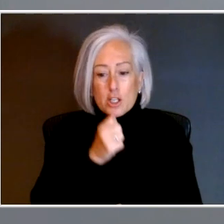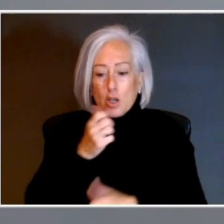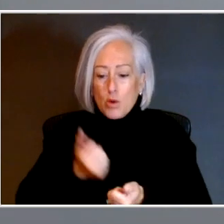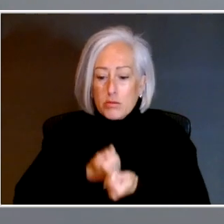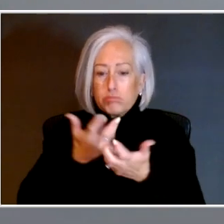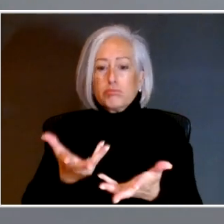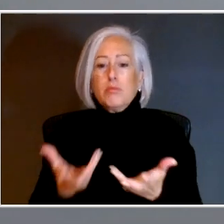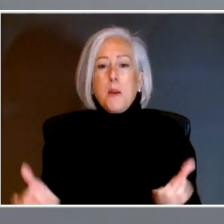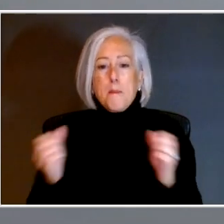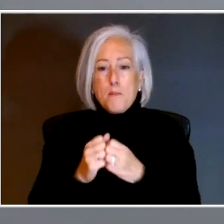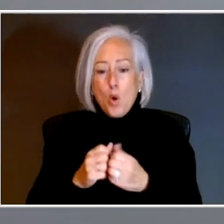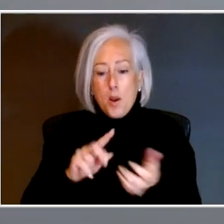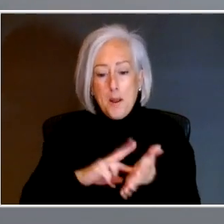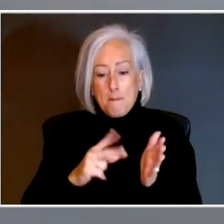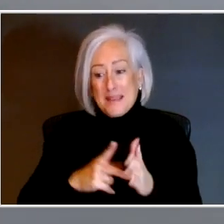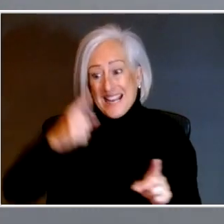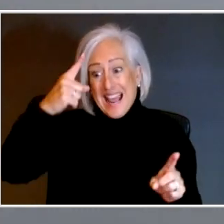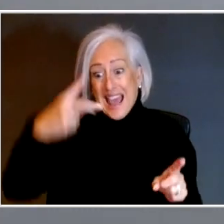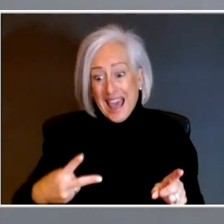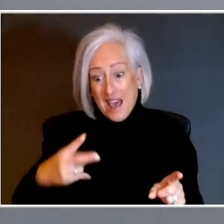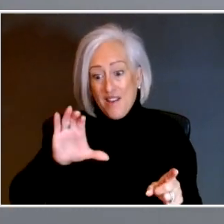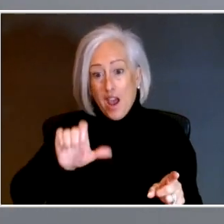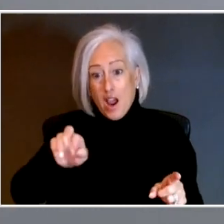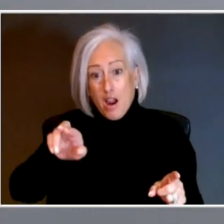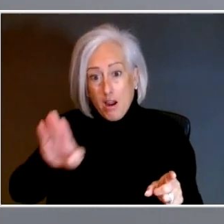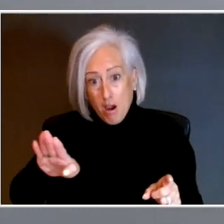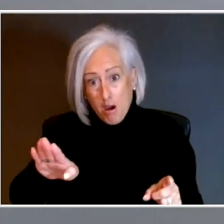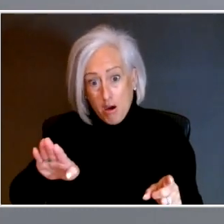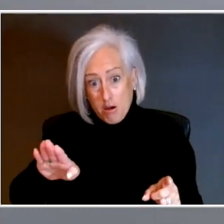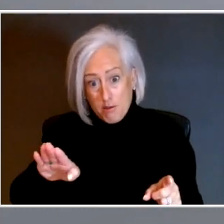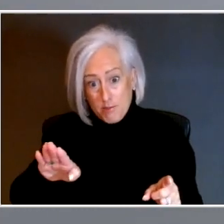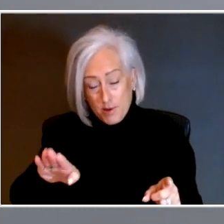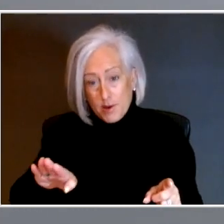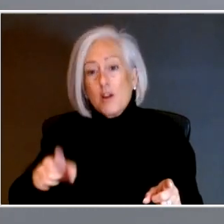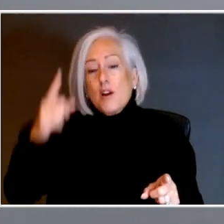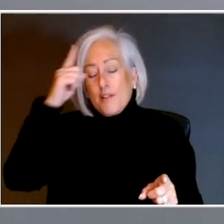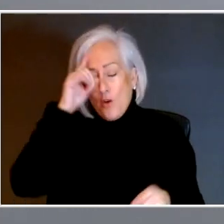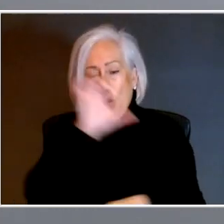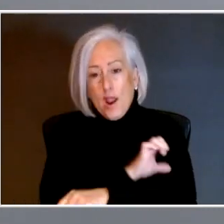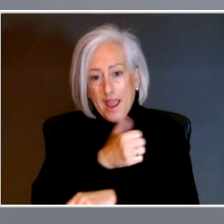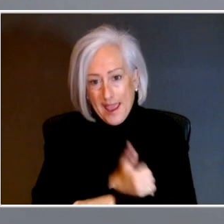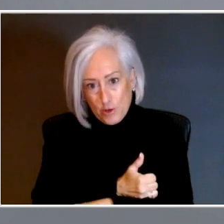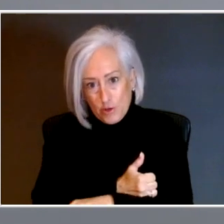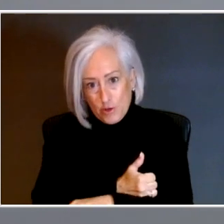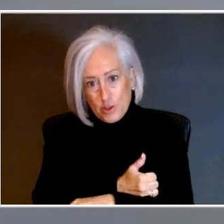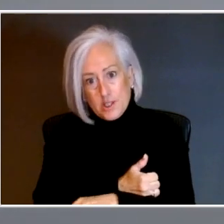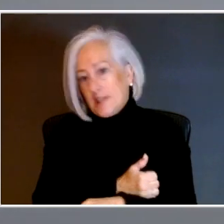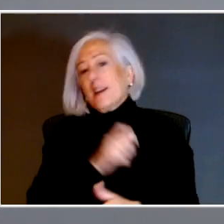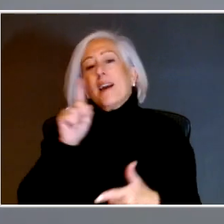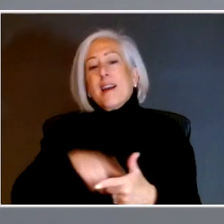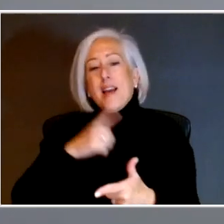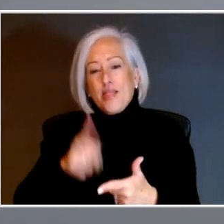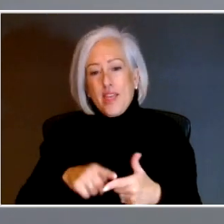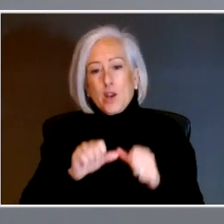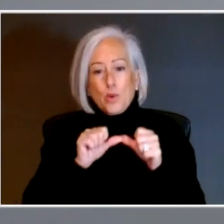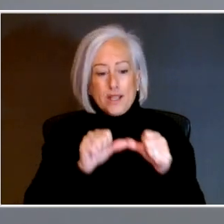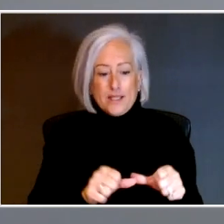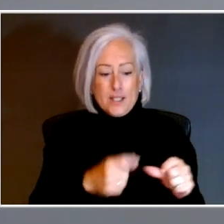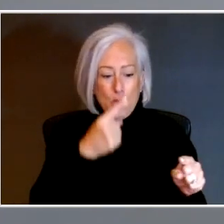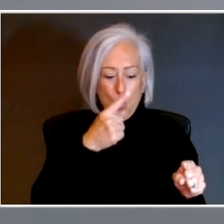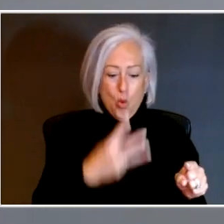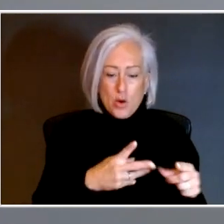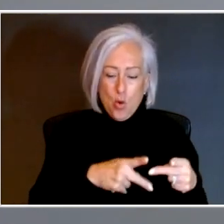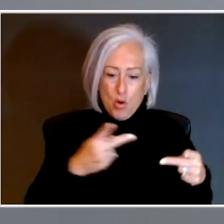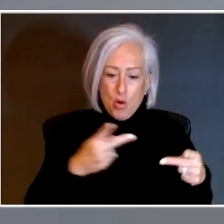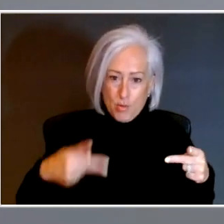half of our plate carbohydrates, since our body prefers that first for energy, and then we still continue with a quarter of your plate protein,